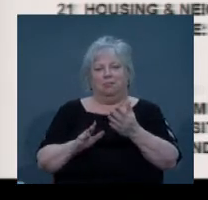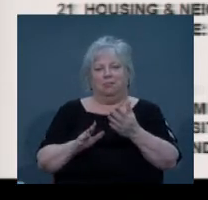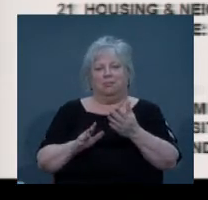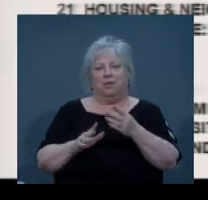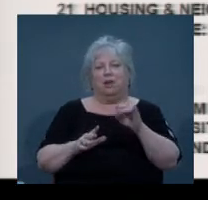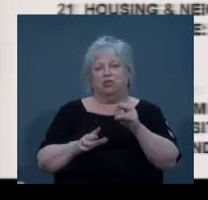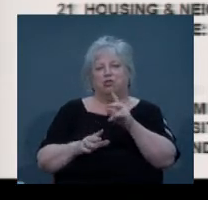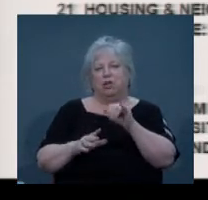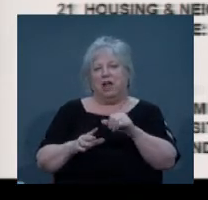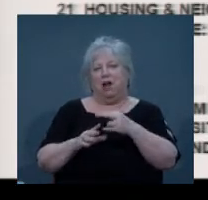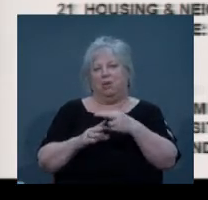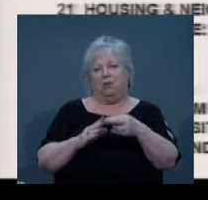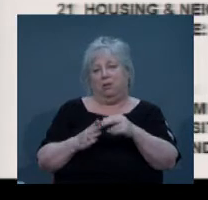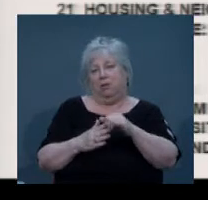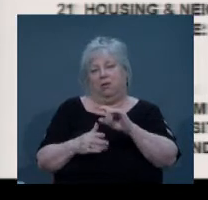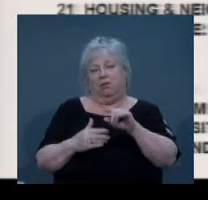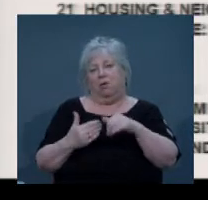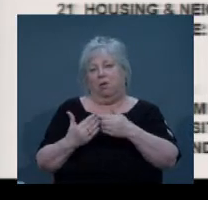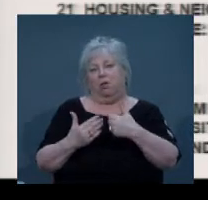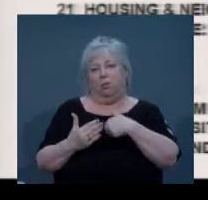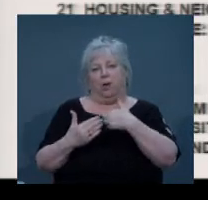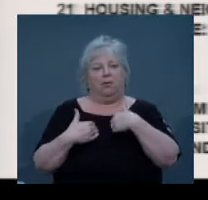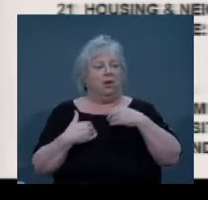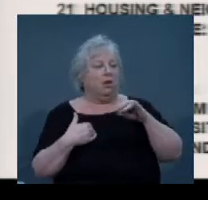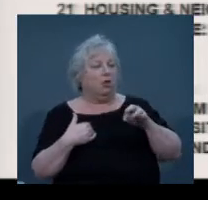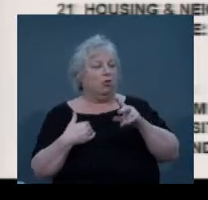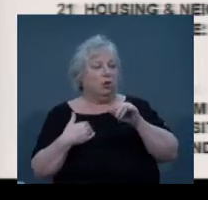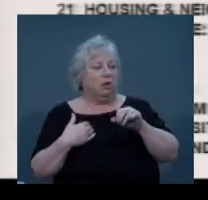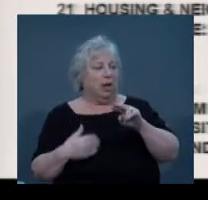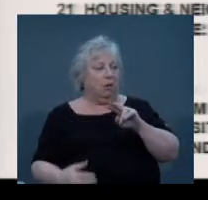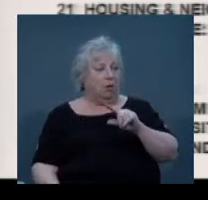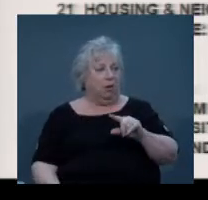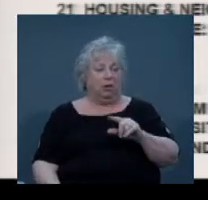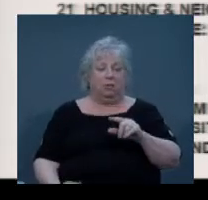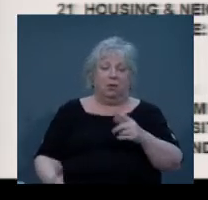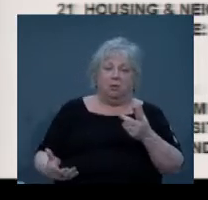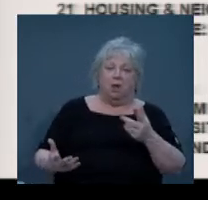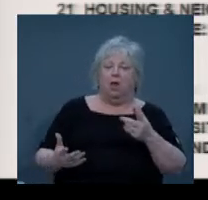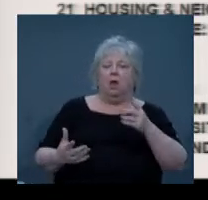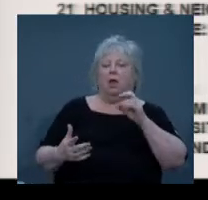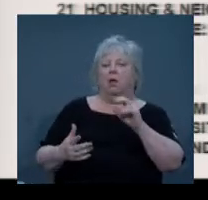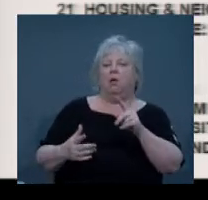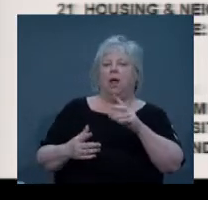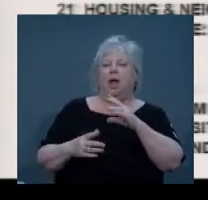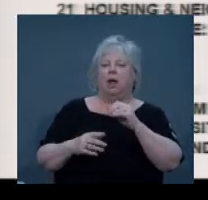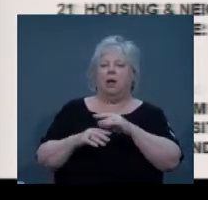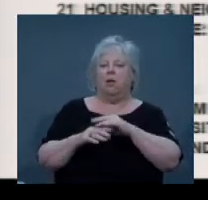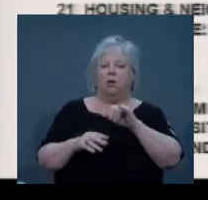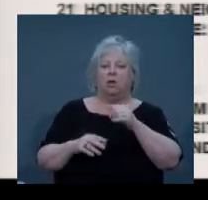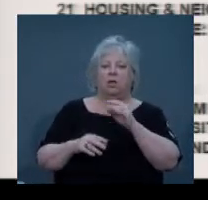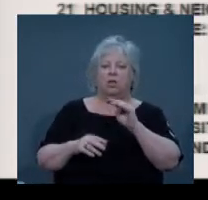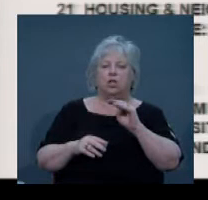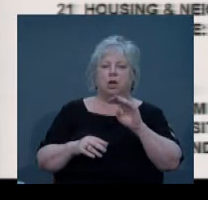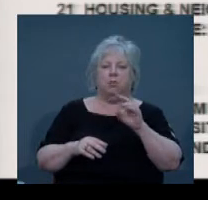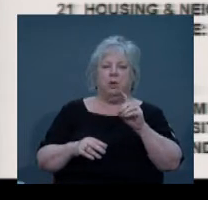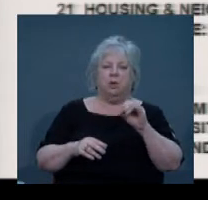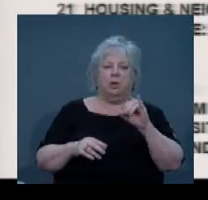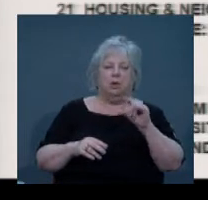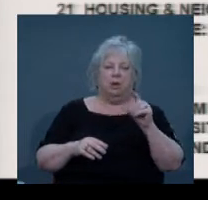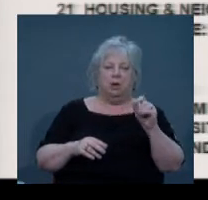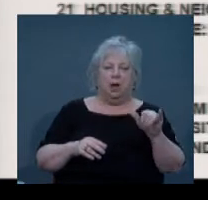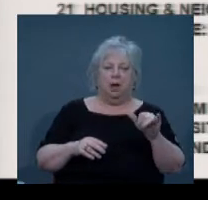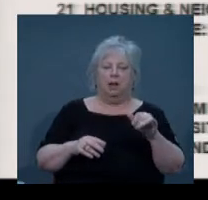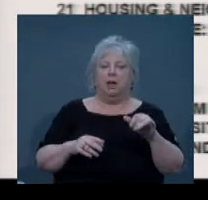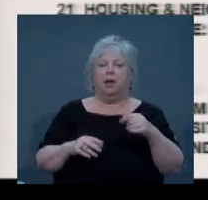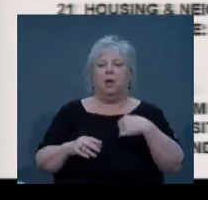July results would be what we will have. We have July, not. August. Okay, and on Jim Daly, we had made